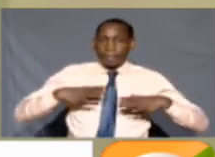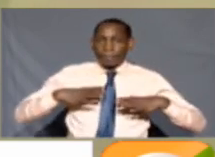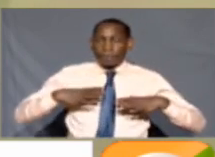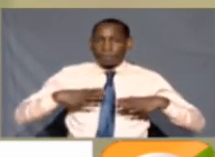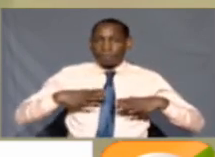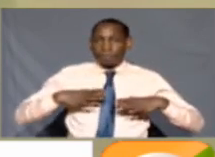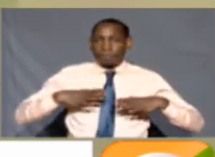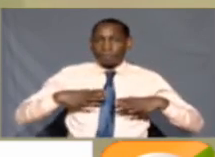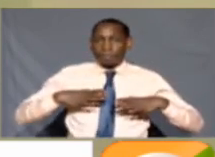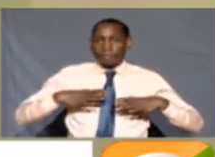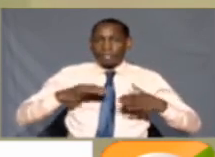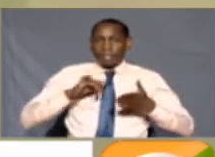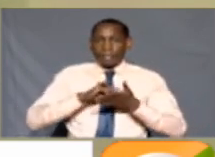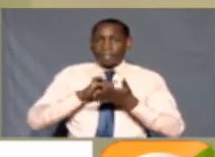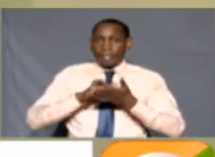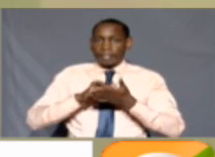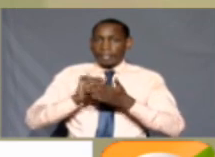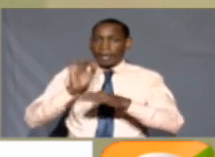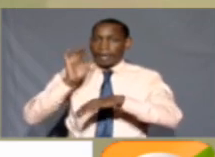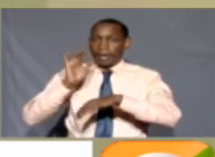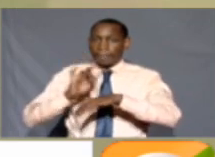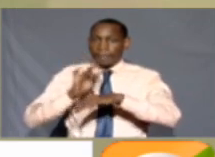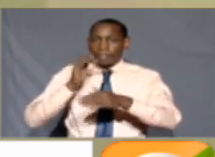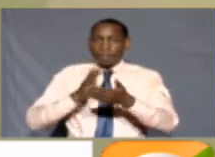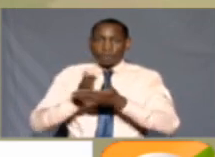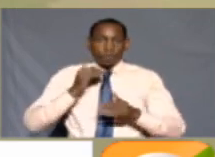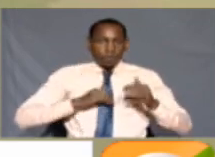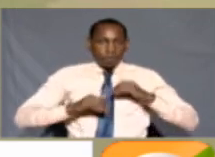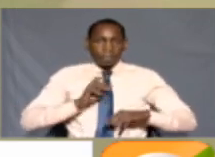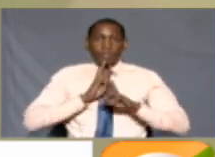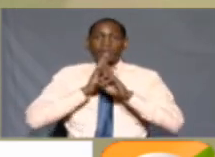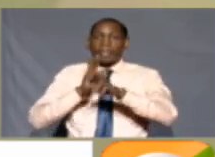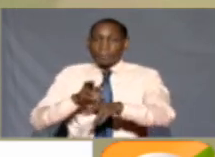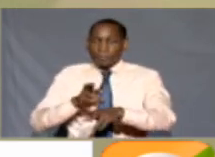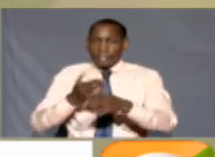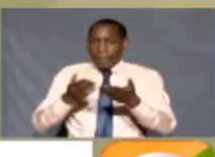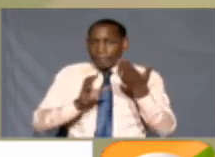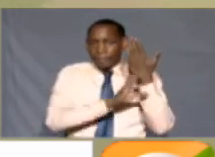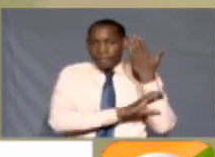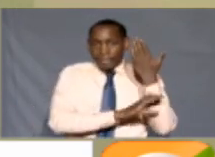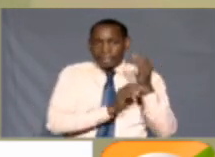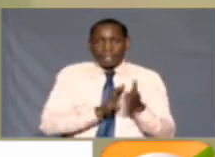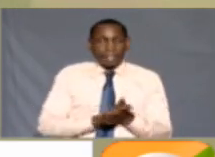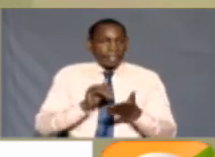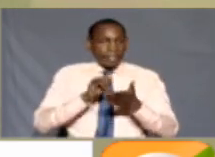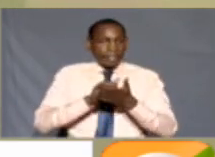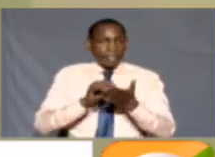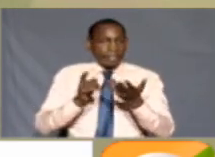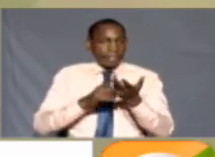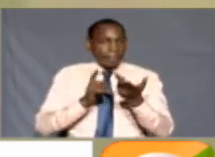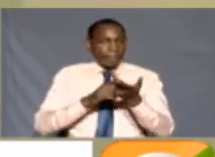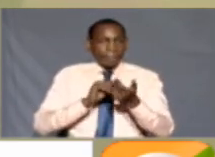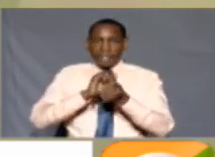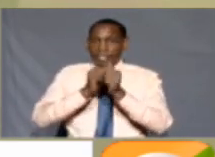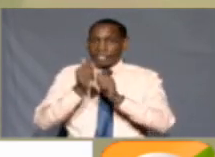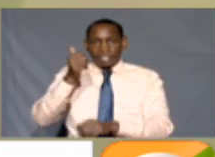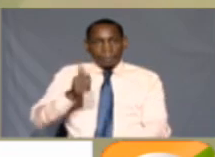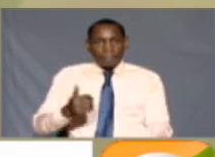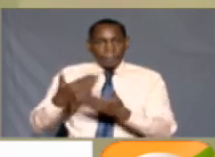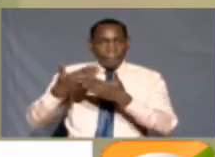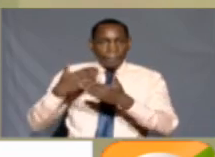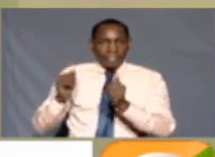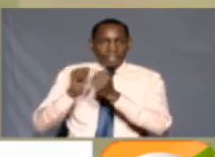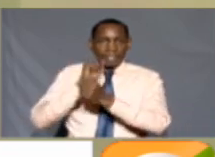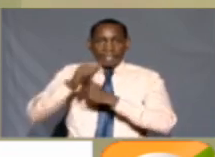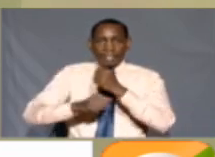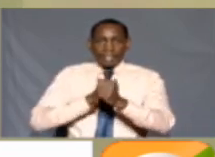who are victims or witnesses of corruption will report it in this country. And that statistic has not changed for the last 10 years.